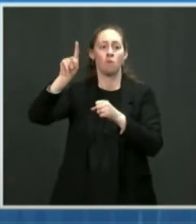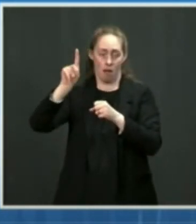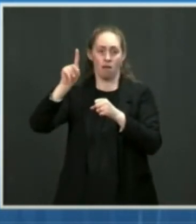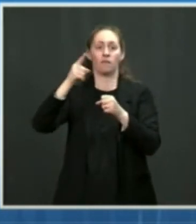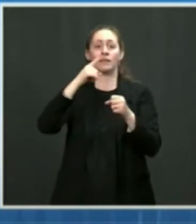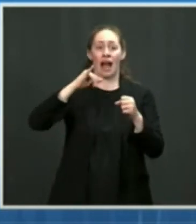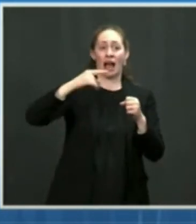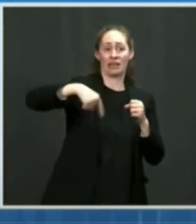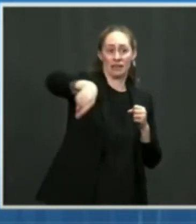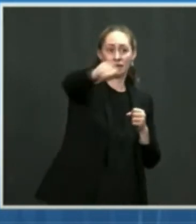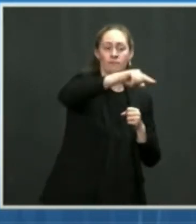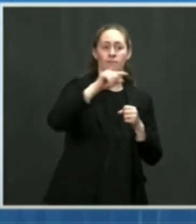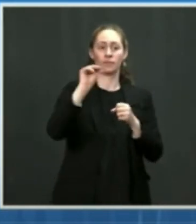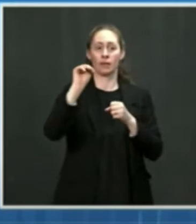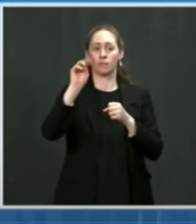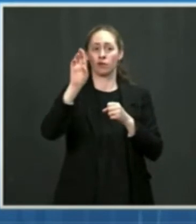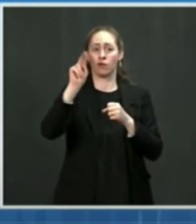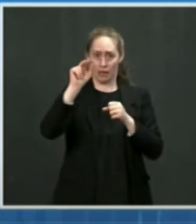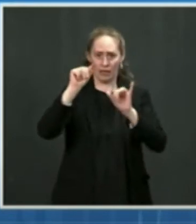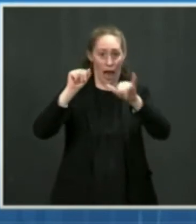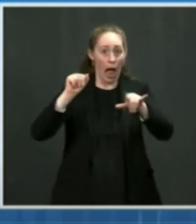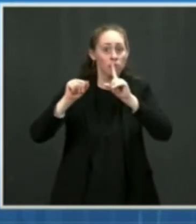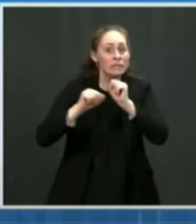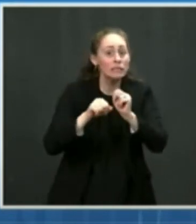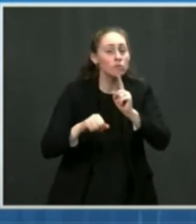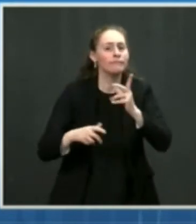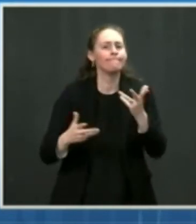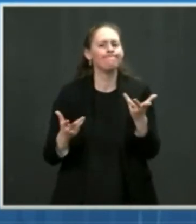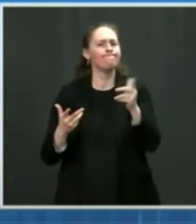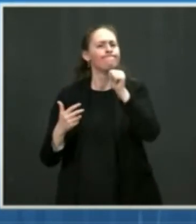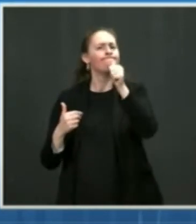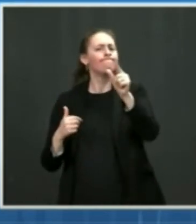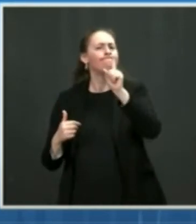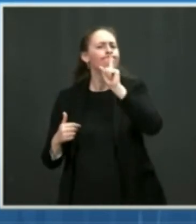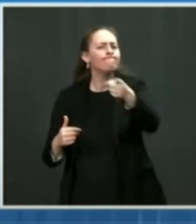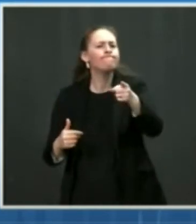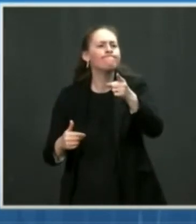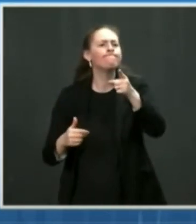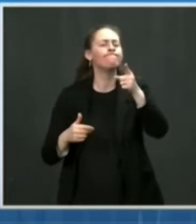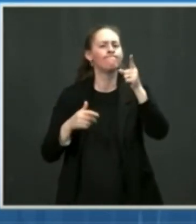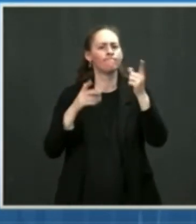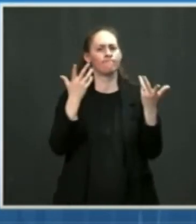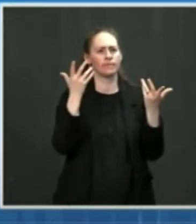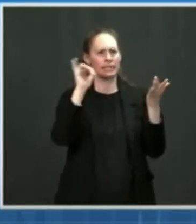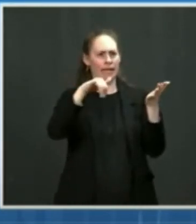the case. If you were going to get infected with anything,